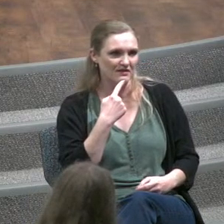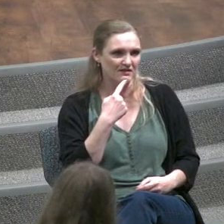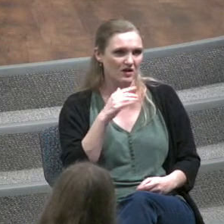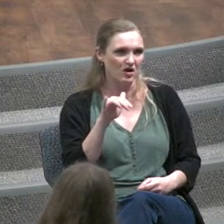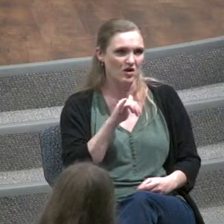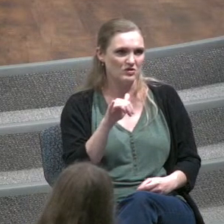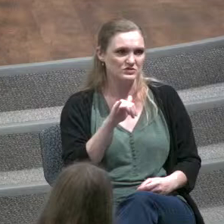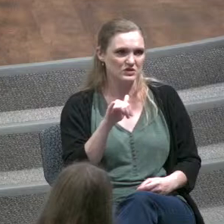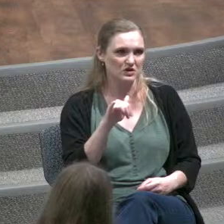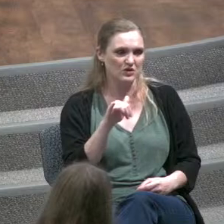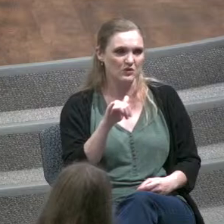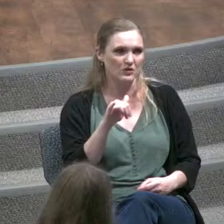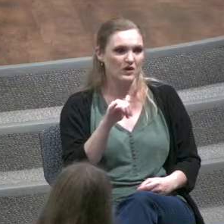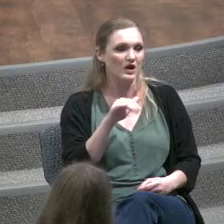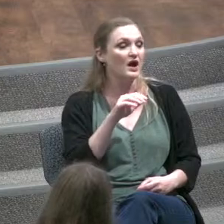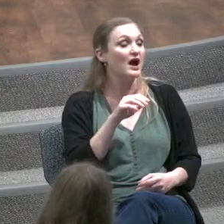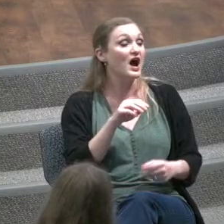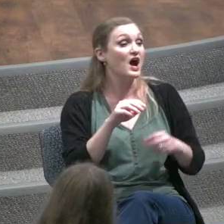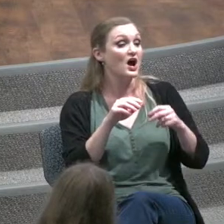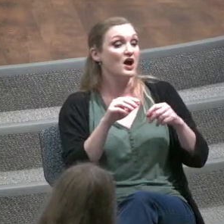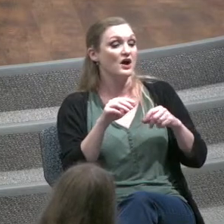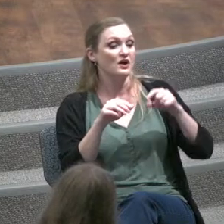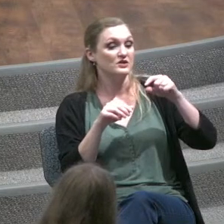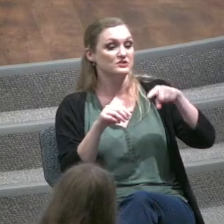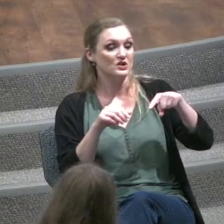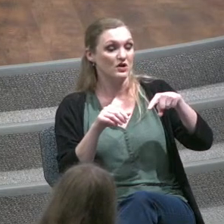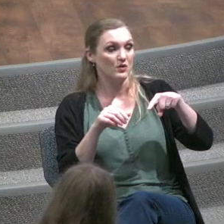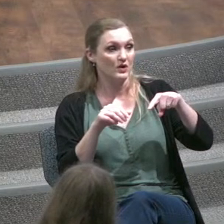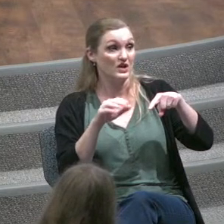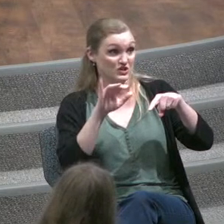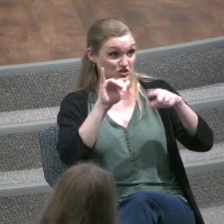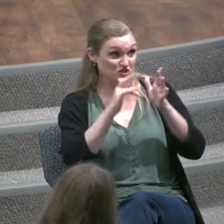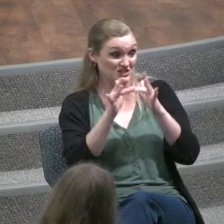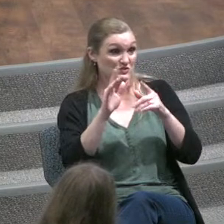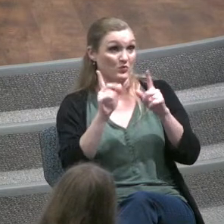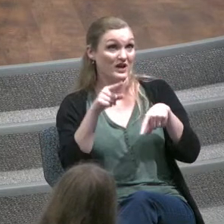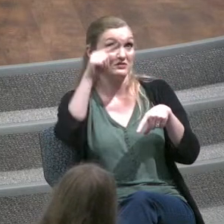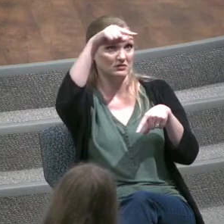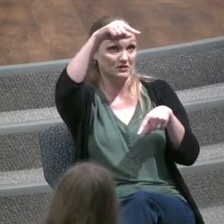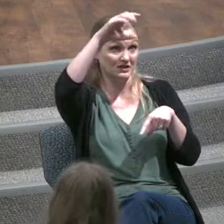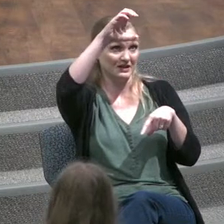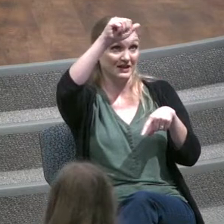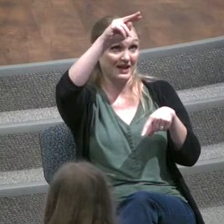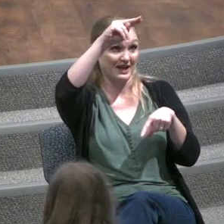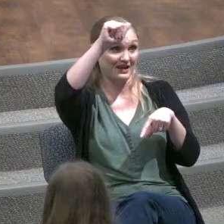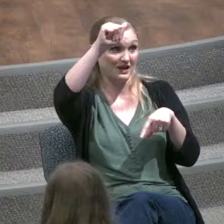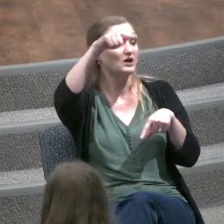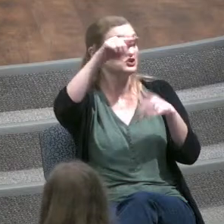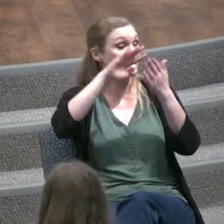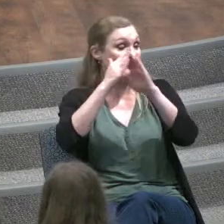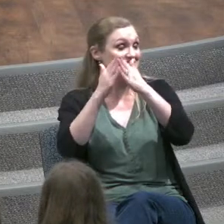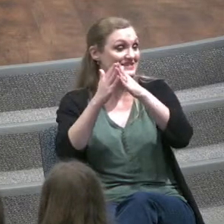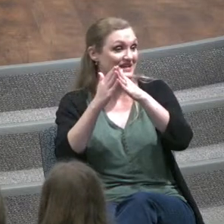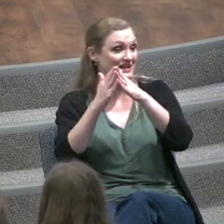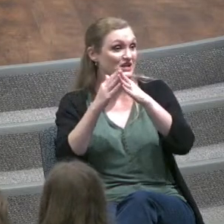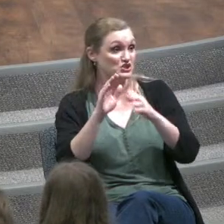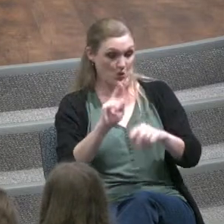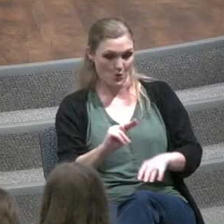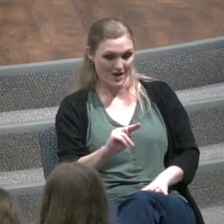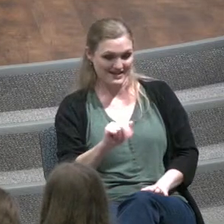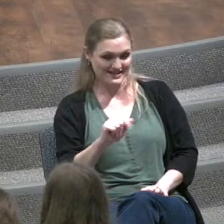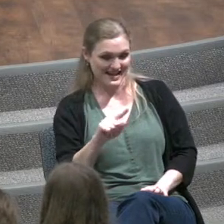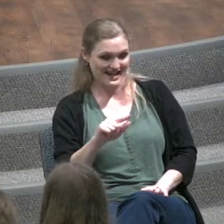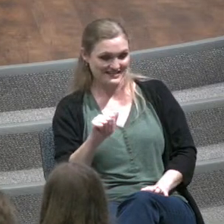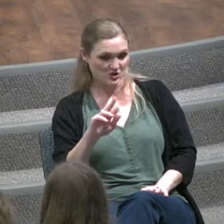yes, that's right. So Bruce mentioned something. I'm glad you did. So